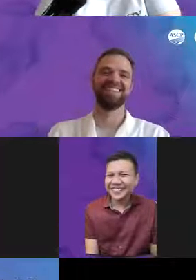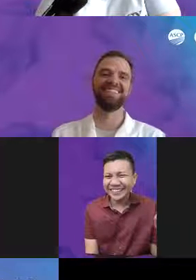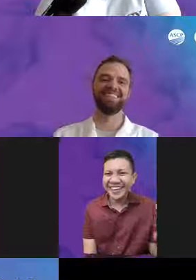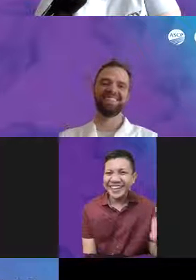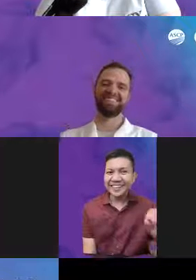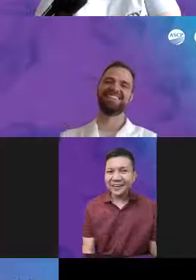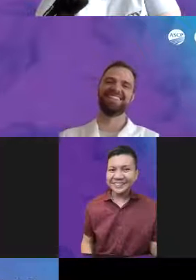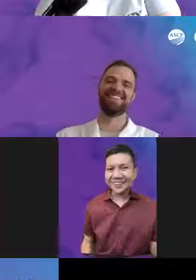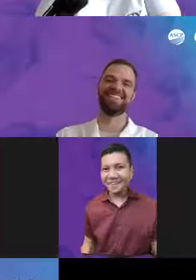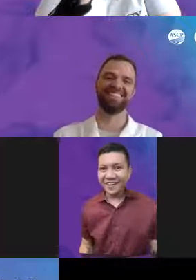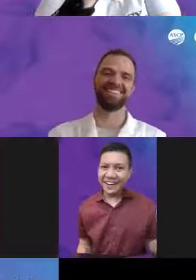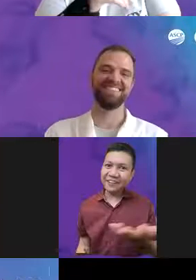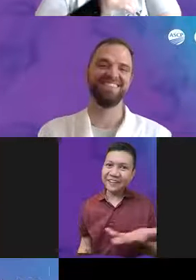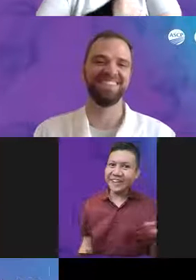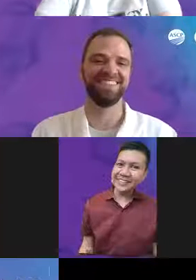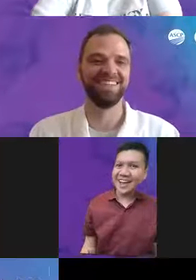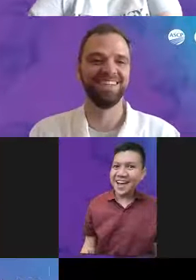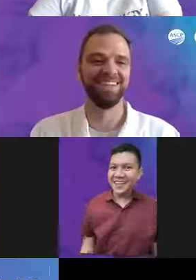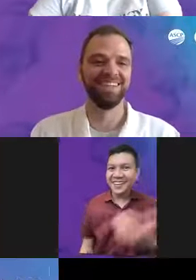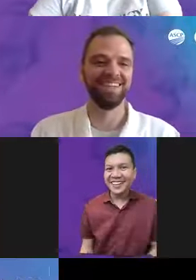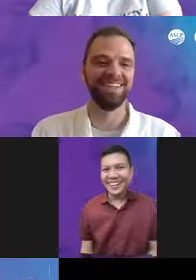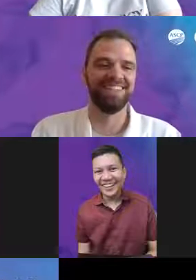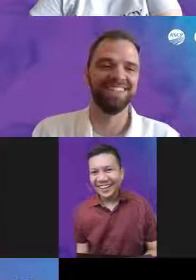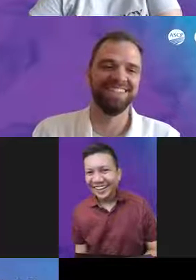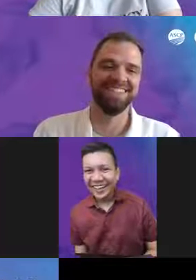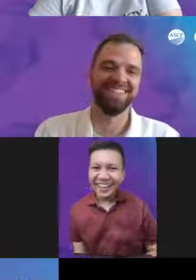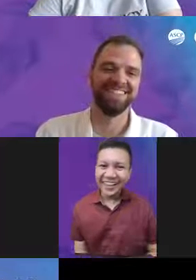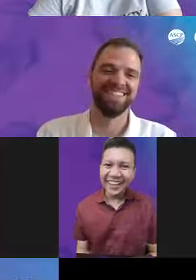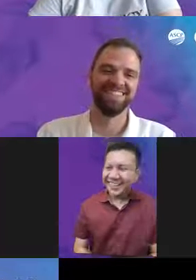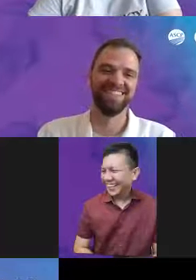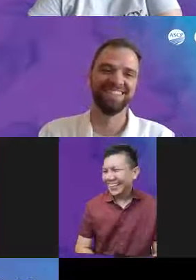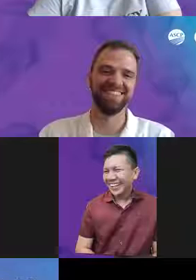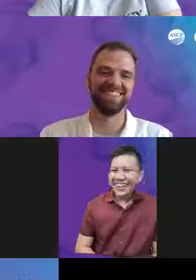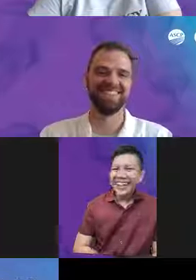So it's like, what is going on? Everything has an eye.